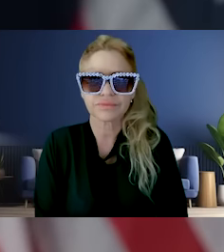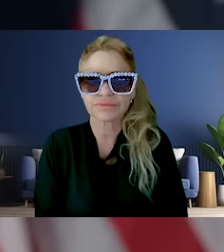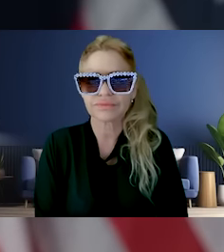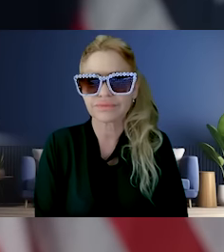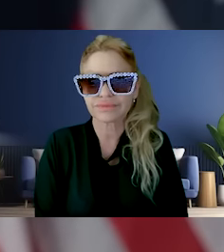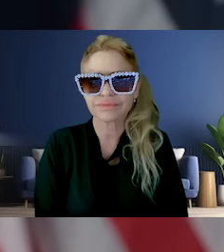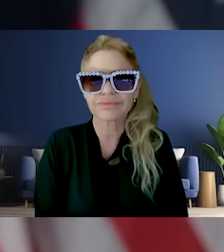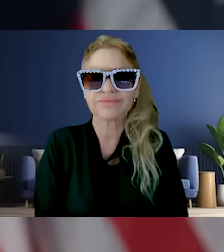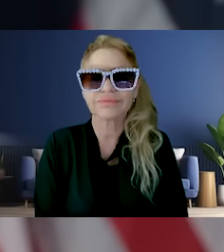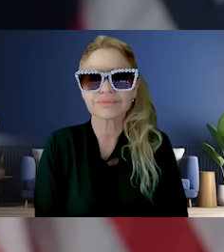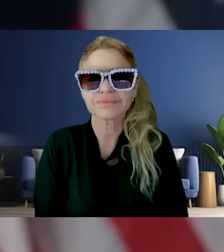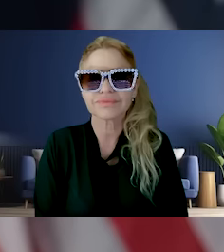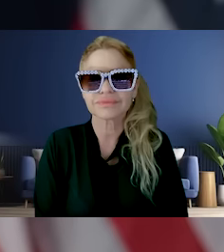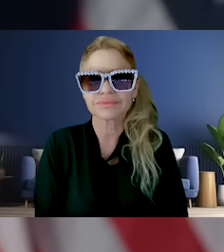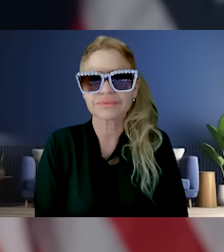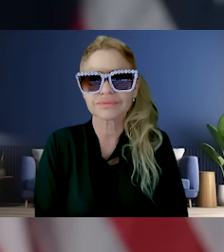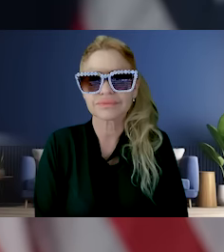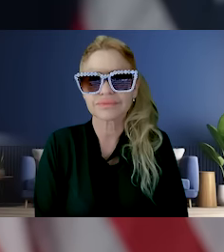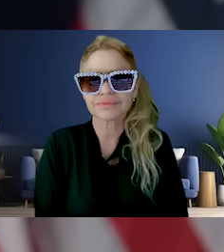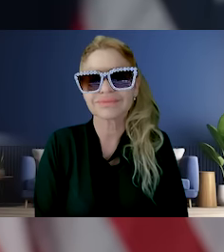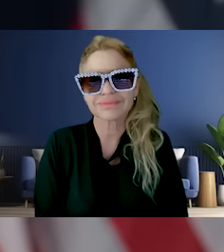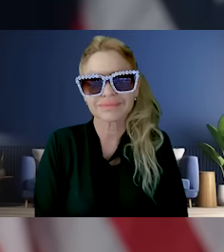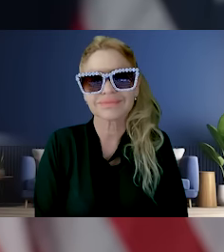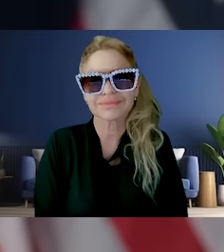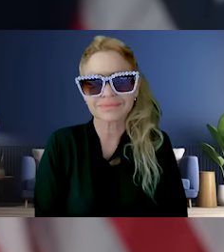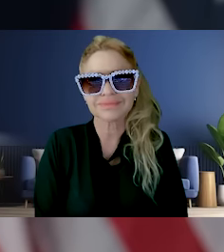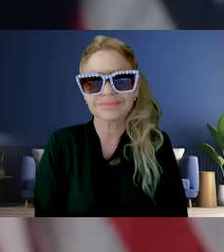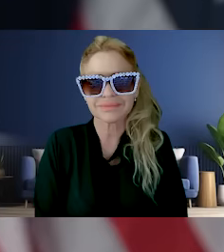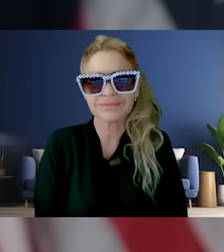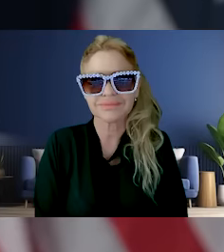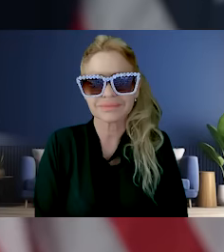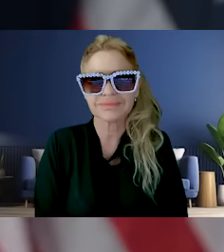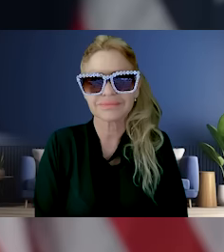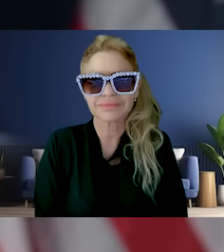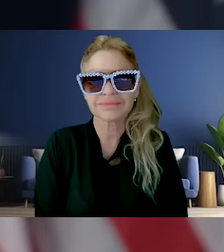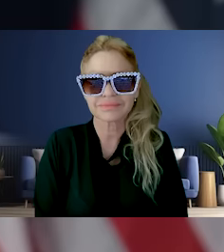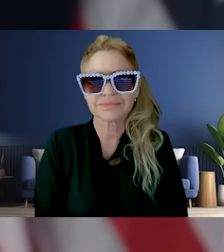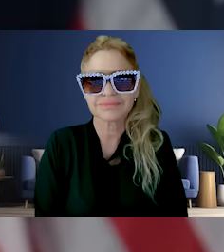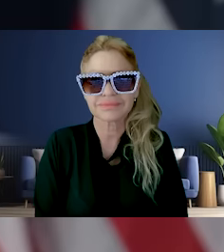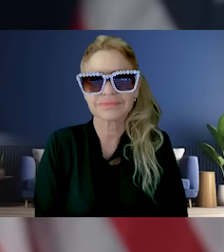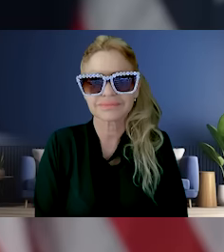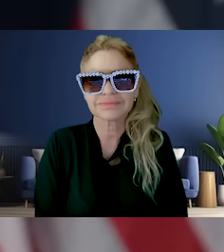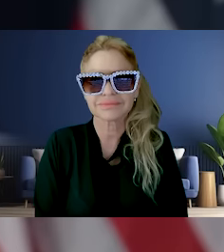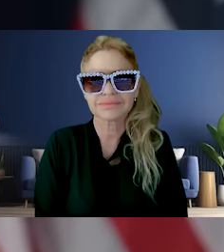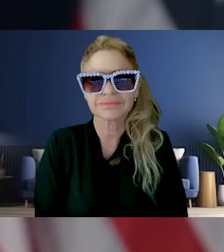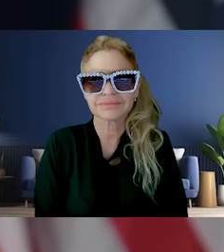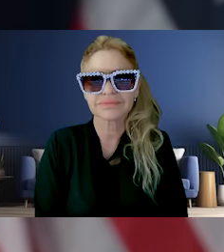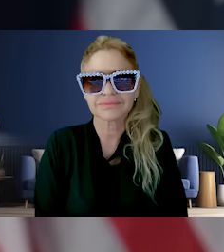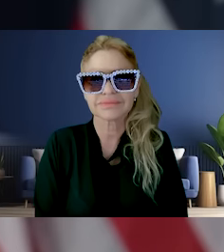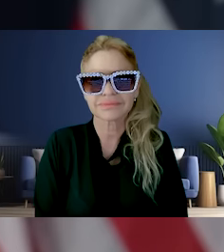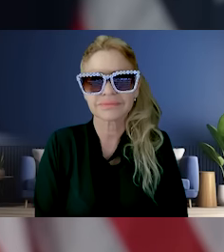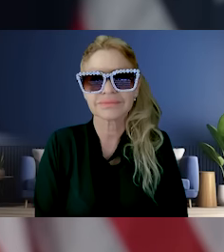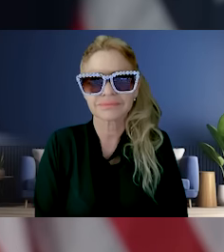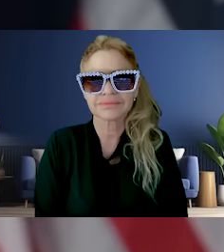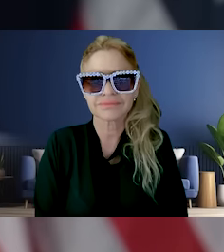with you, and we know God is with you. Our hearts go out to each and every one of you. To those who've lost so much, know